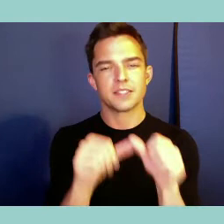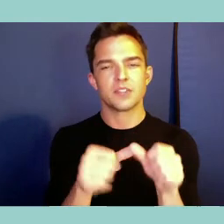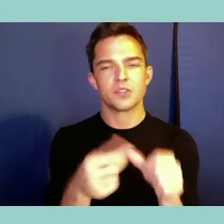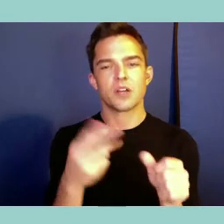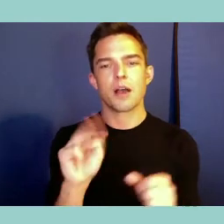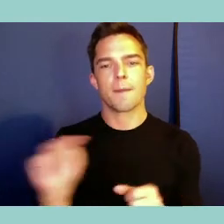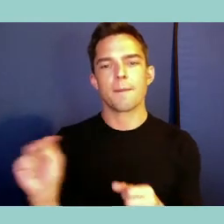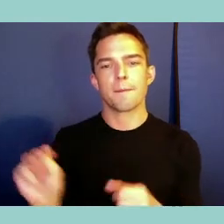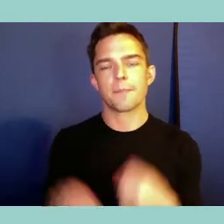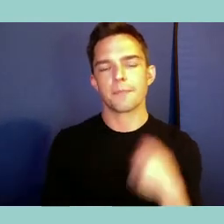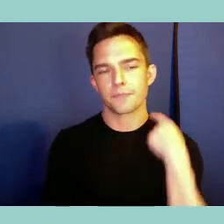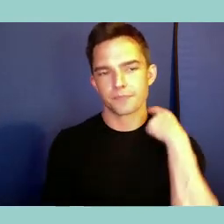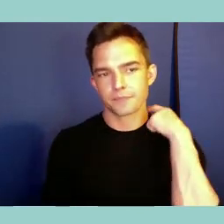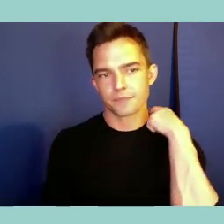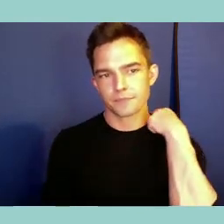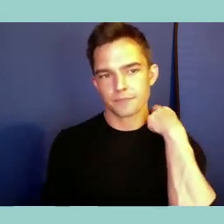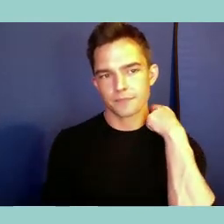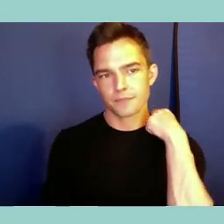Continue to hum.